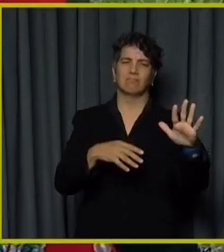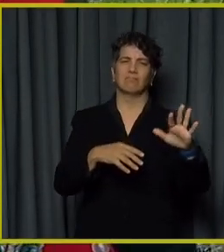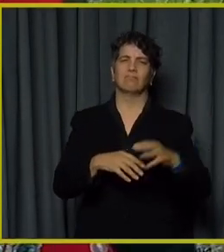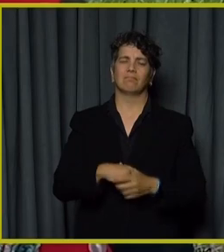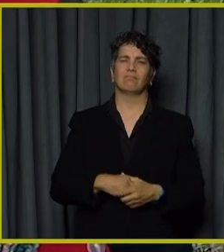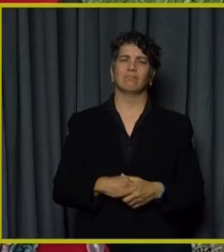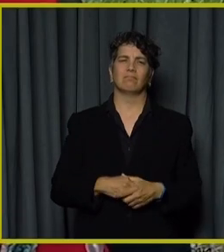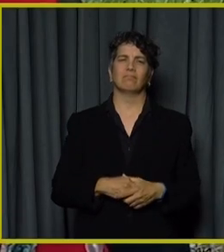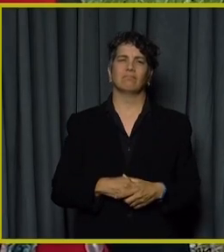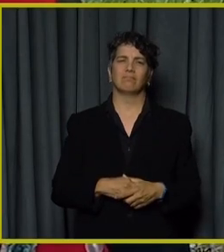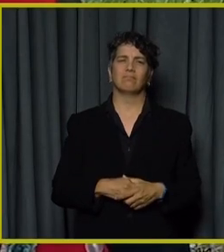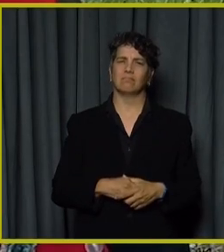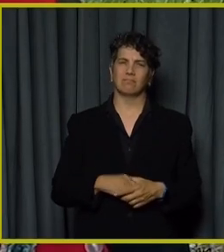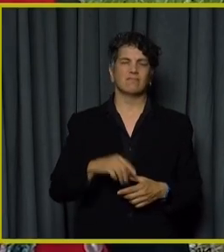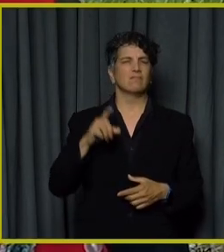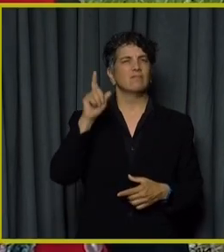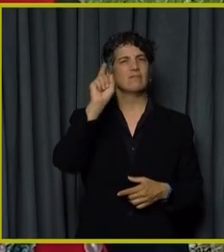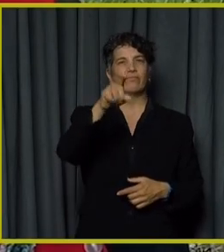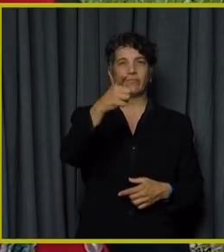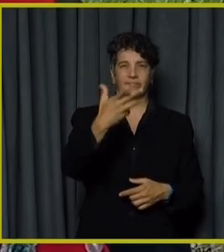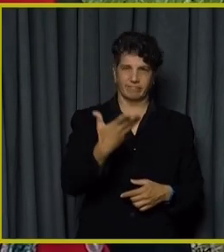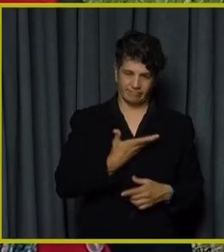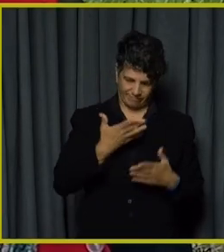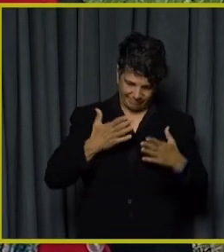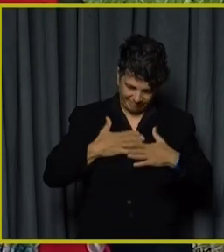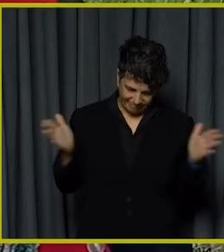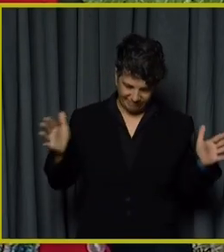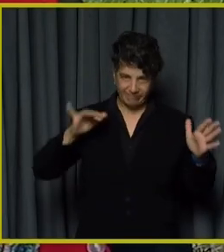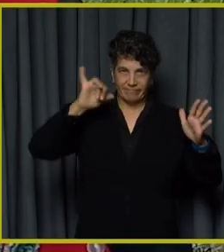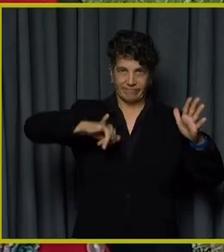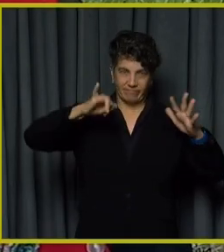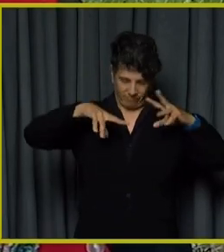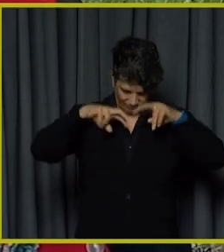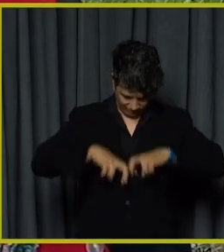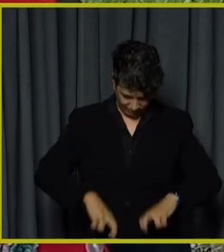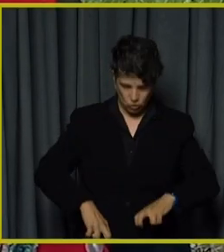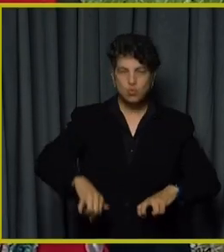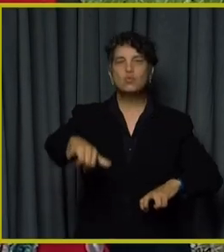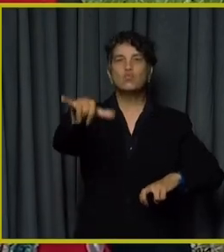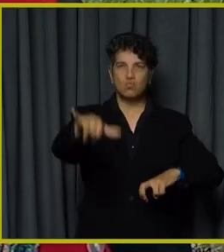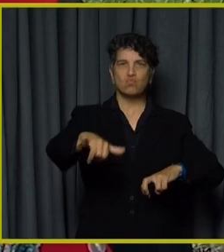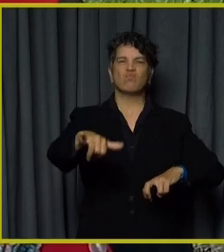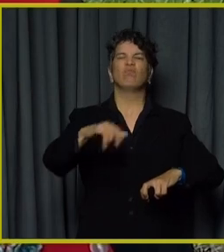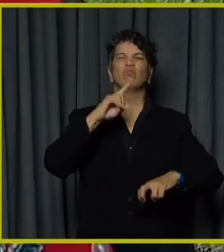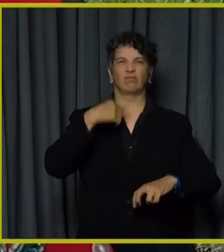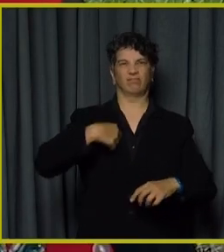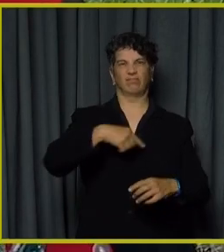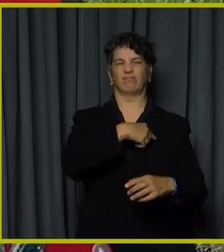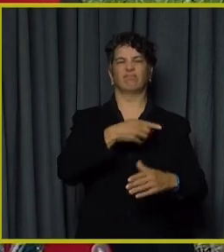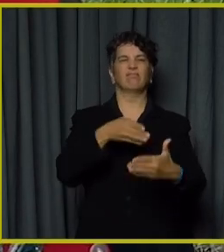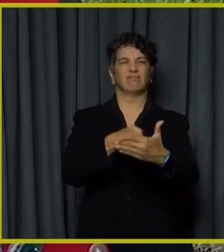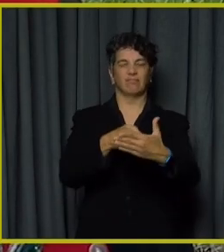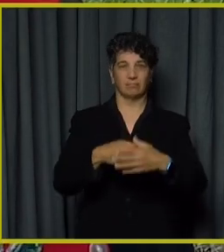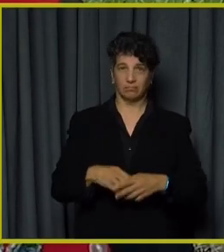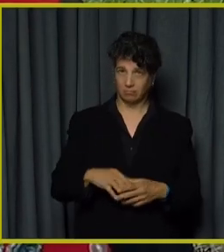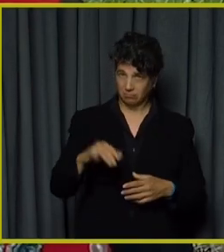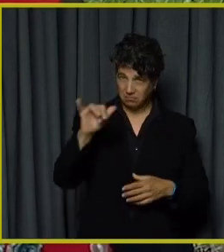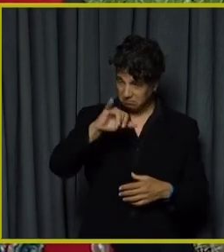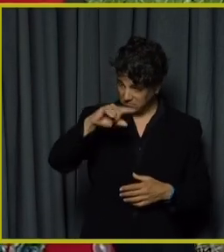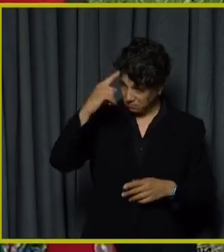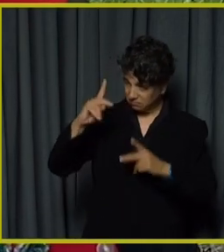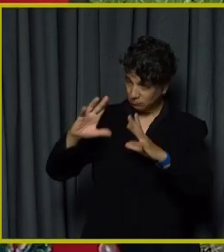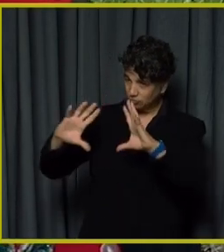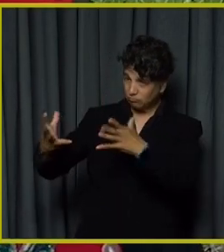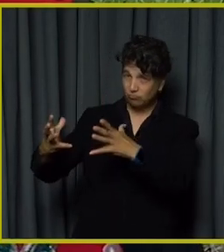fate and our destiny is intertwined with our Black relatives, our other people of color, our